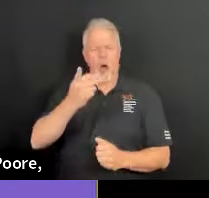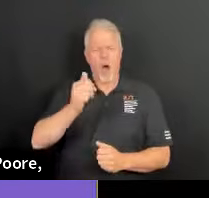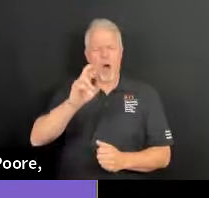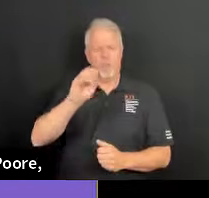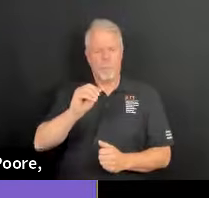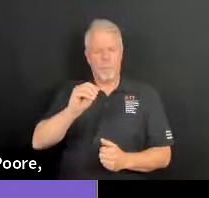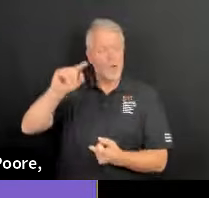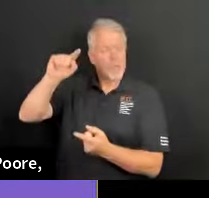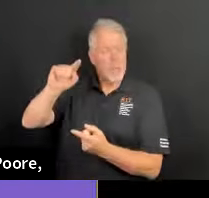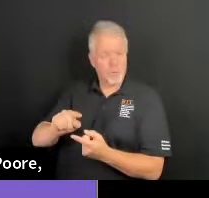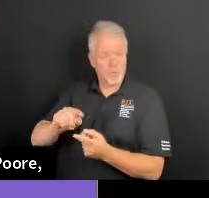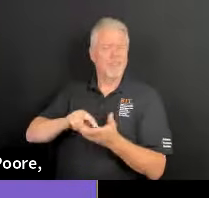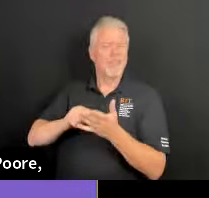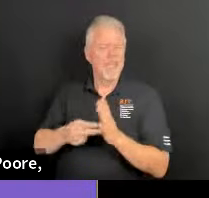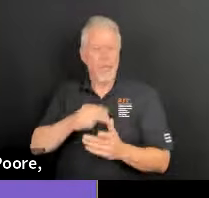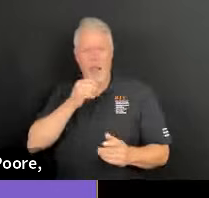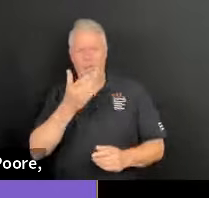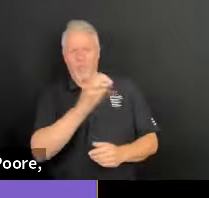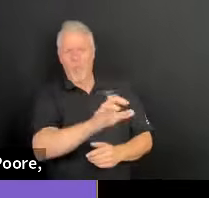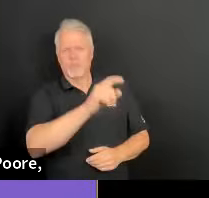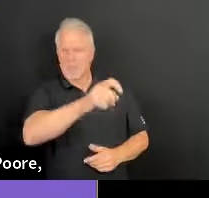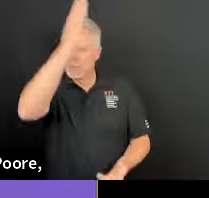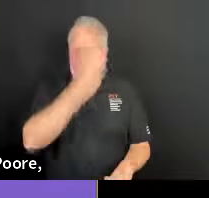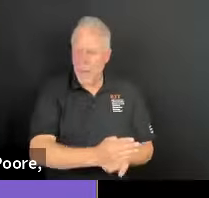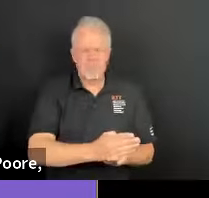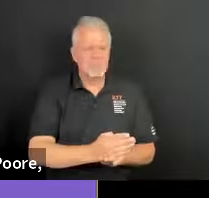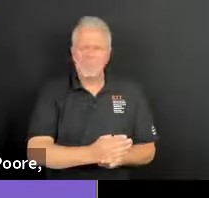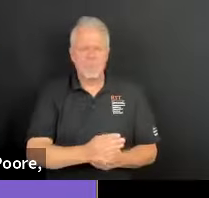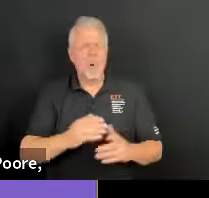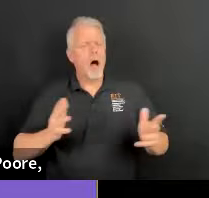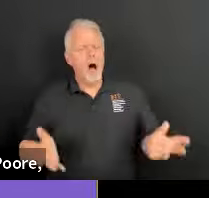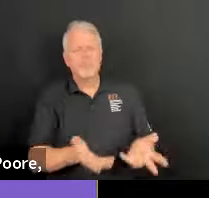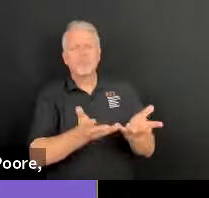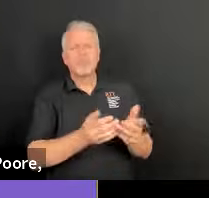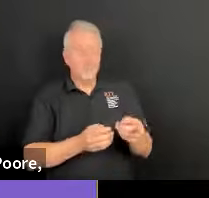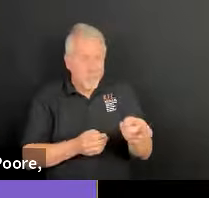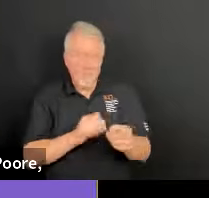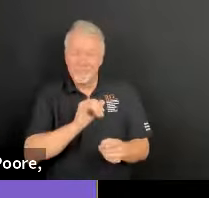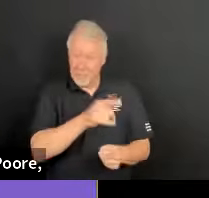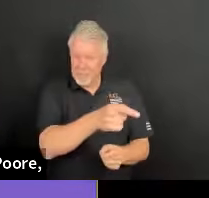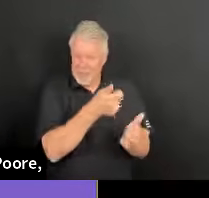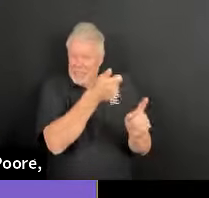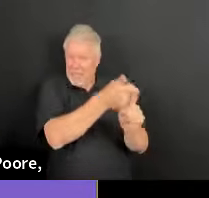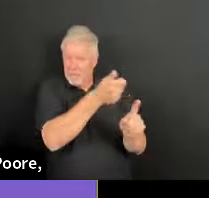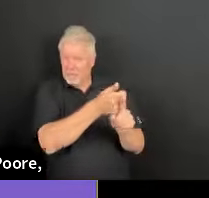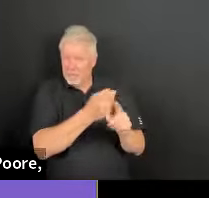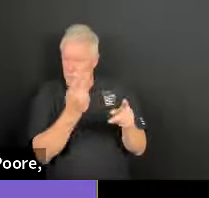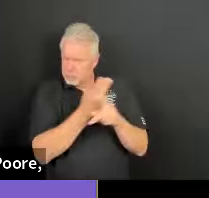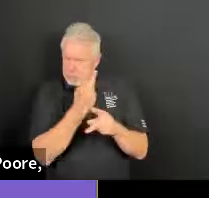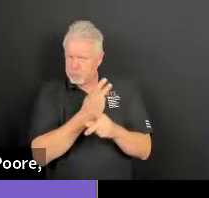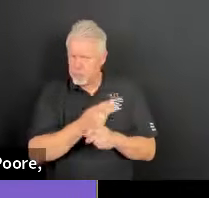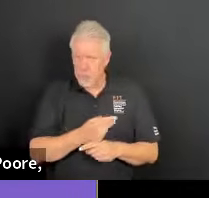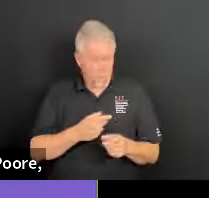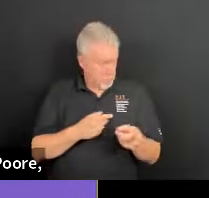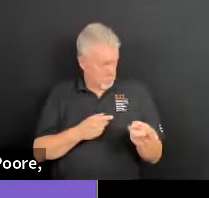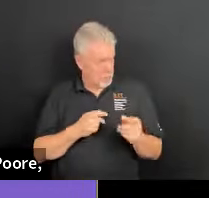conversation, to have an approach of harm reduction. We're not in the business of forcing people to